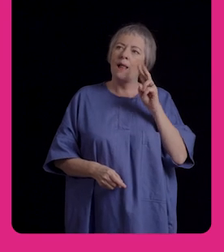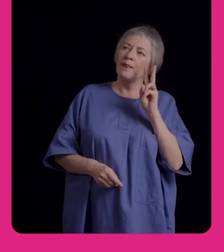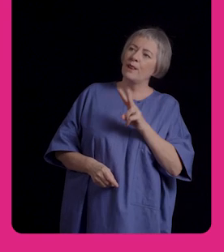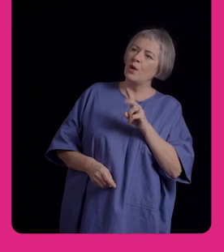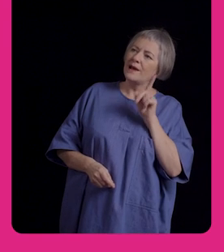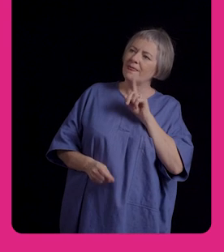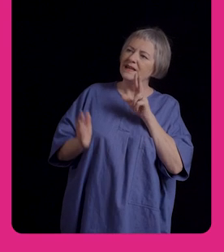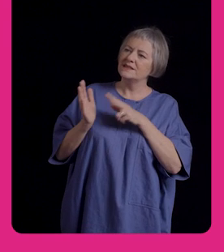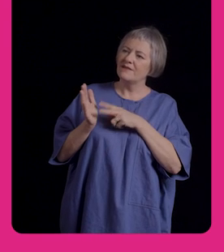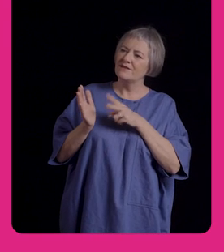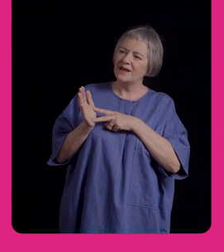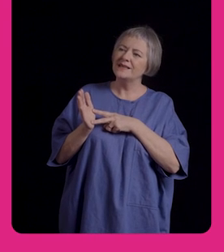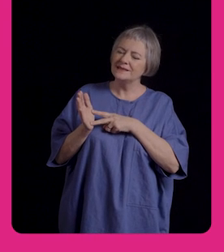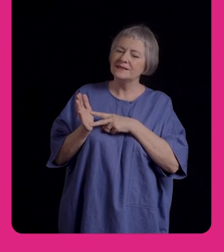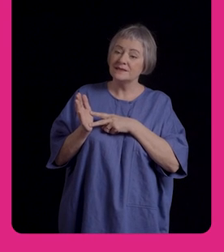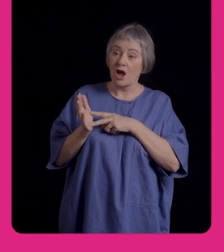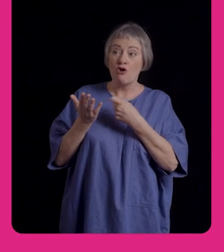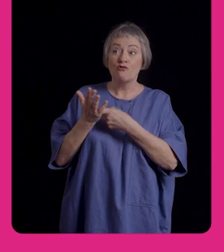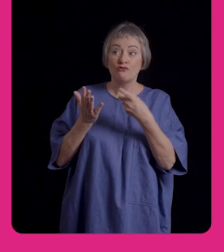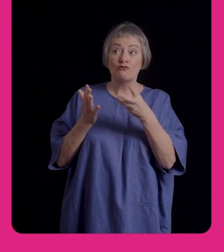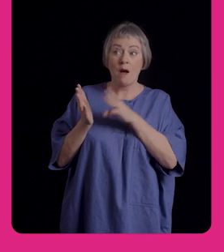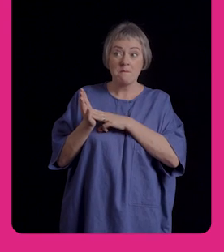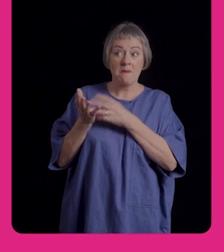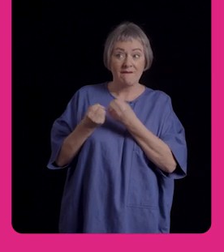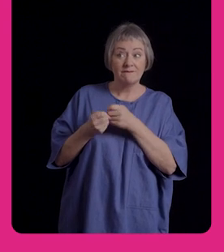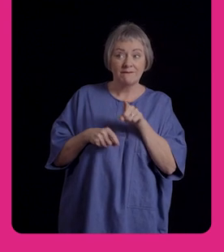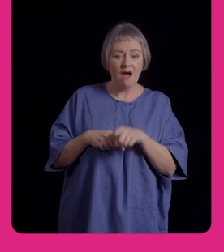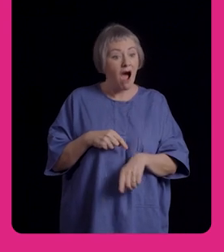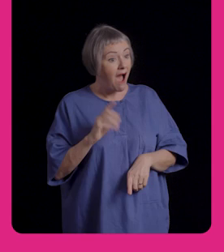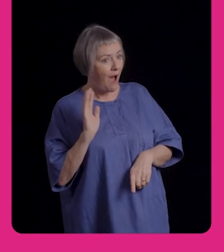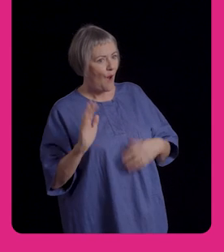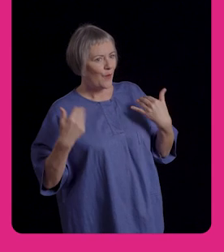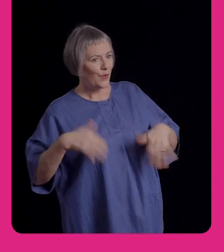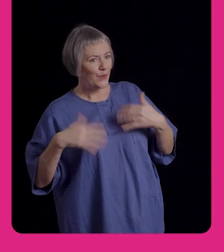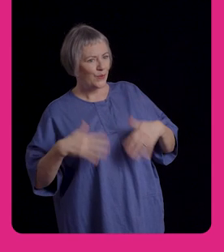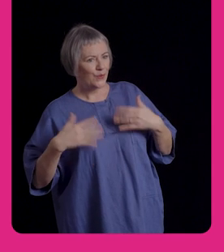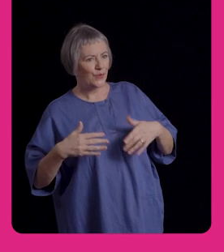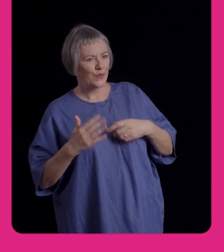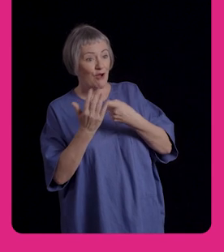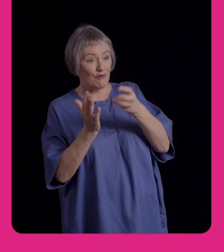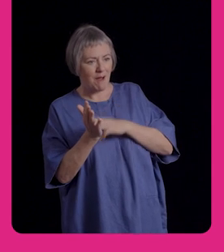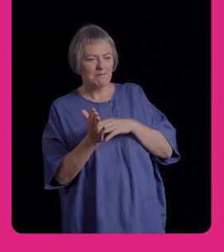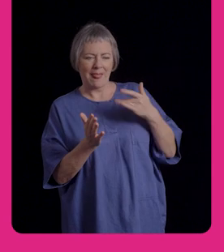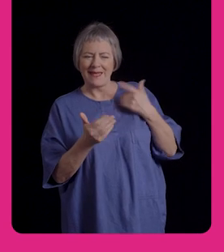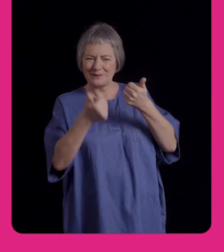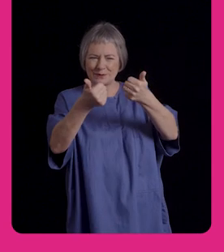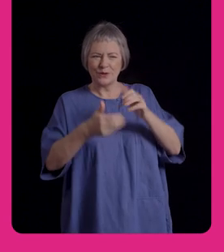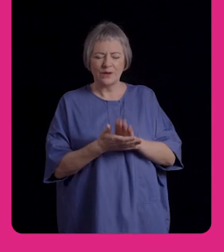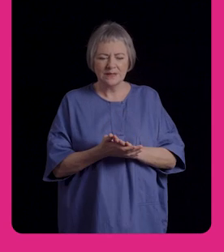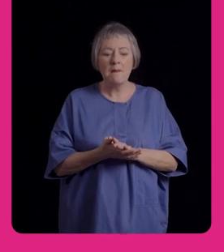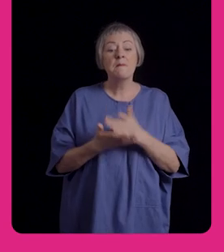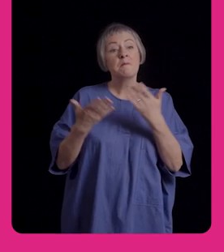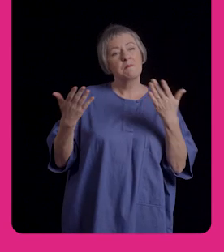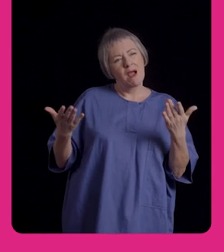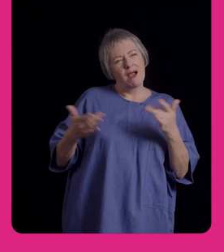I look at Lady Vex and I say, I bet there's rum though. There's rum. So, life is good. I feel like, so the main